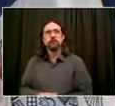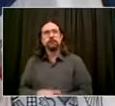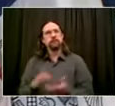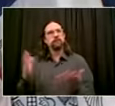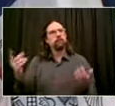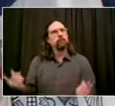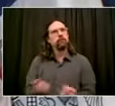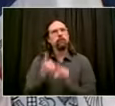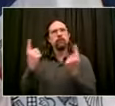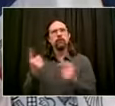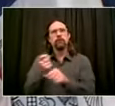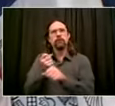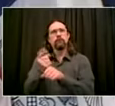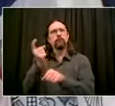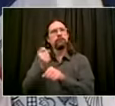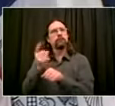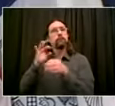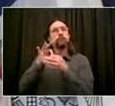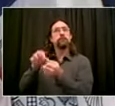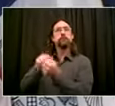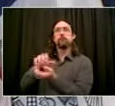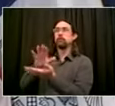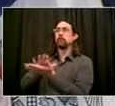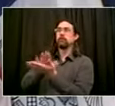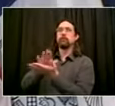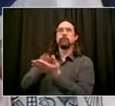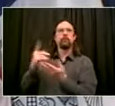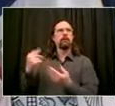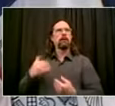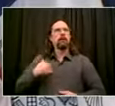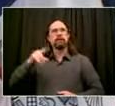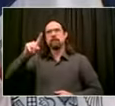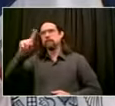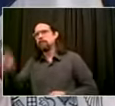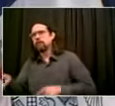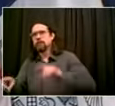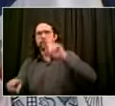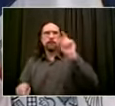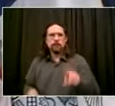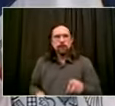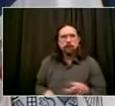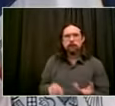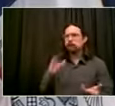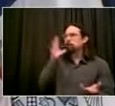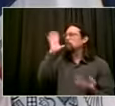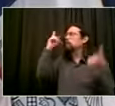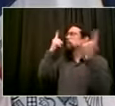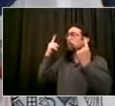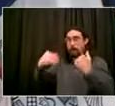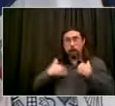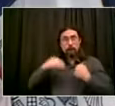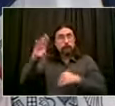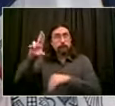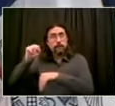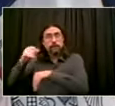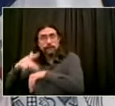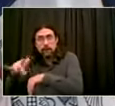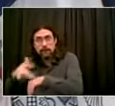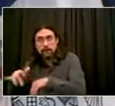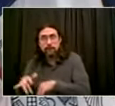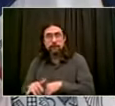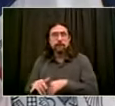there, obviously the threat of strikes, so many different pieces. And the question always was, could we create a more rational